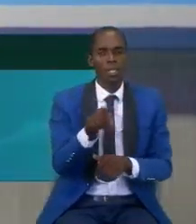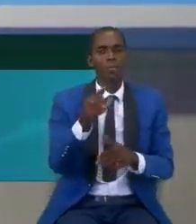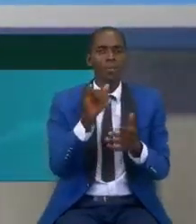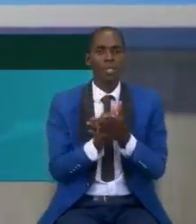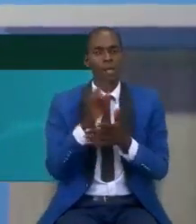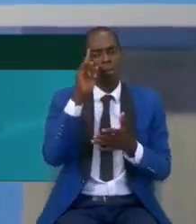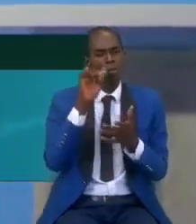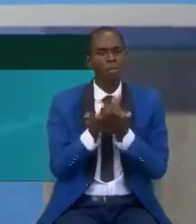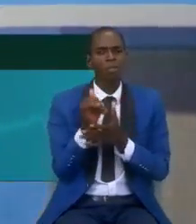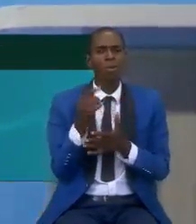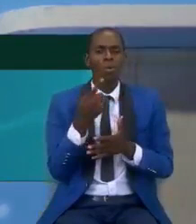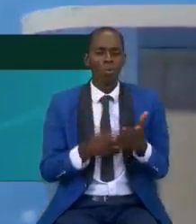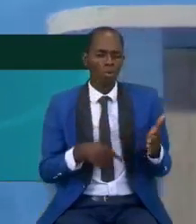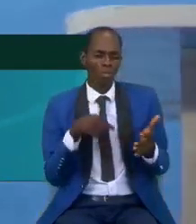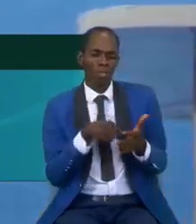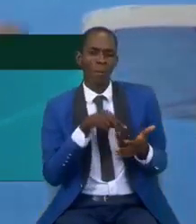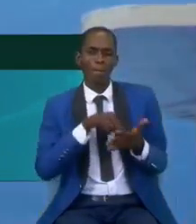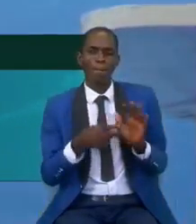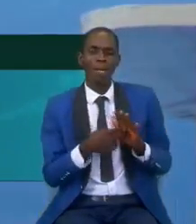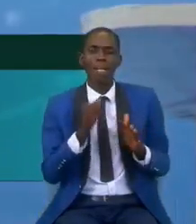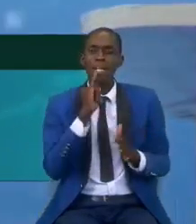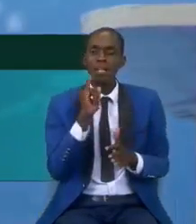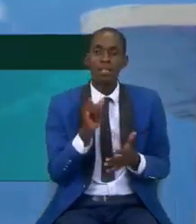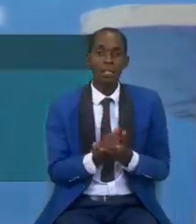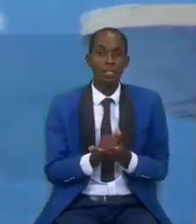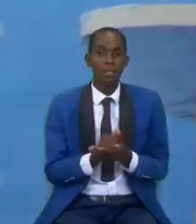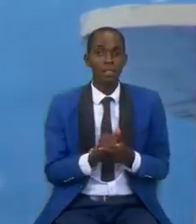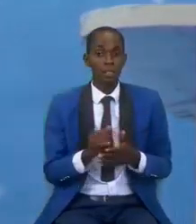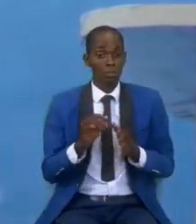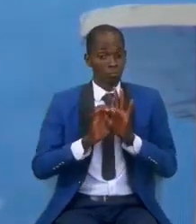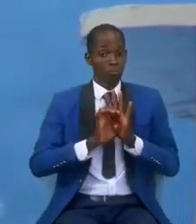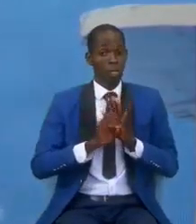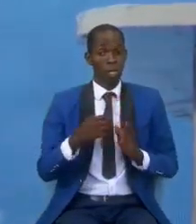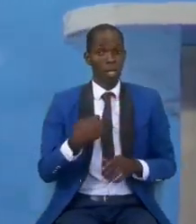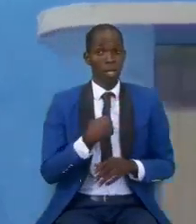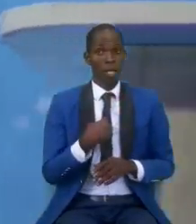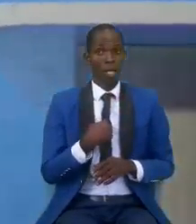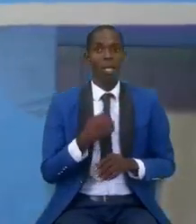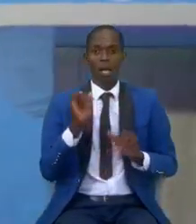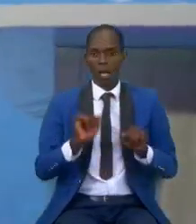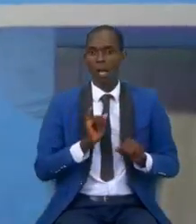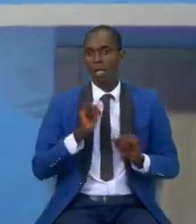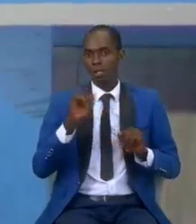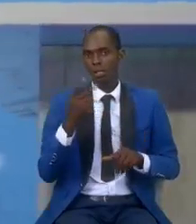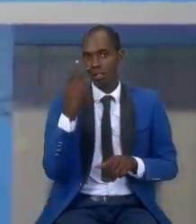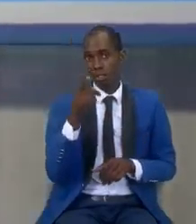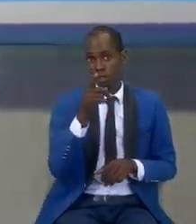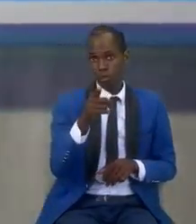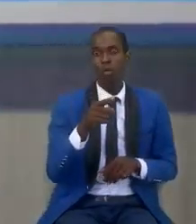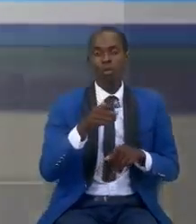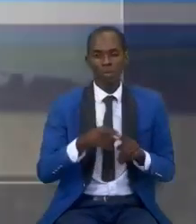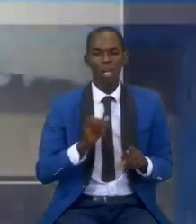I, for example, I can see you, but let me just use the illustration, I. He told me to go, and